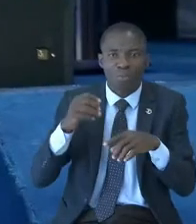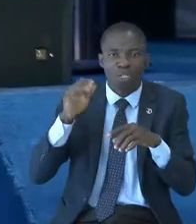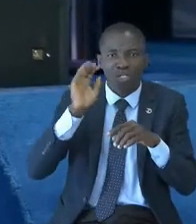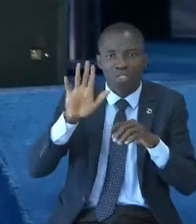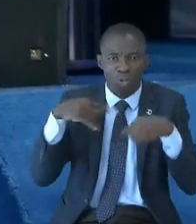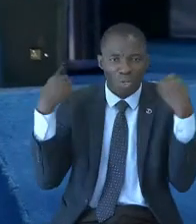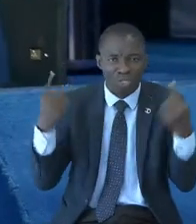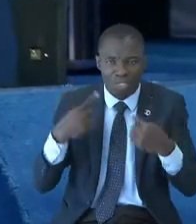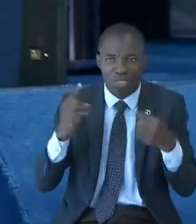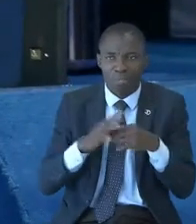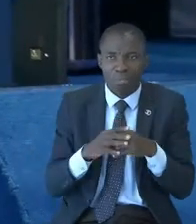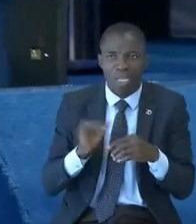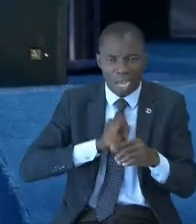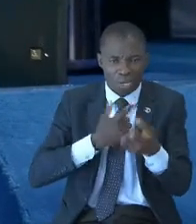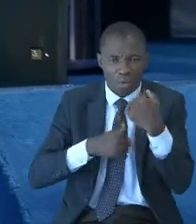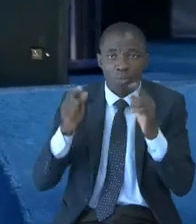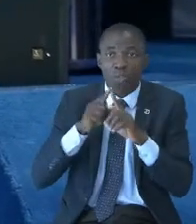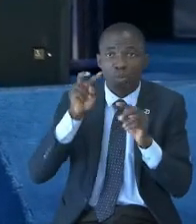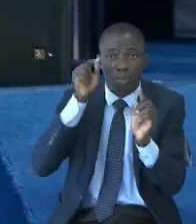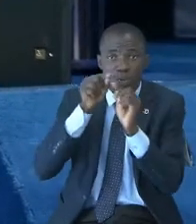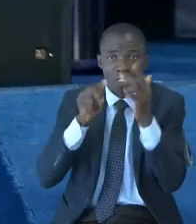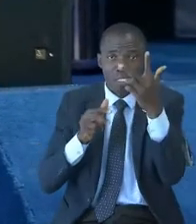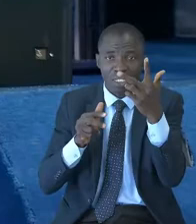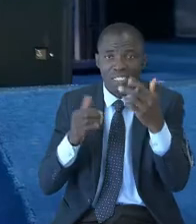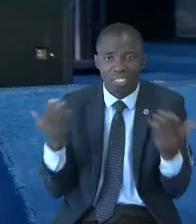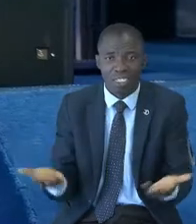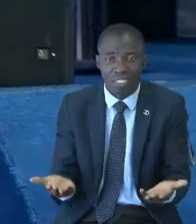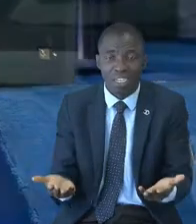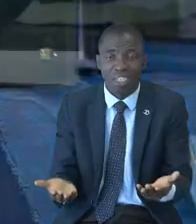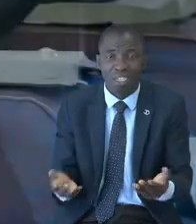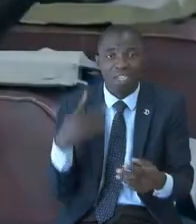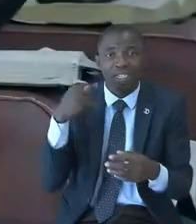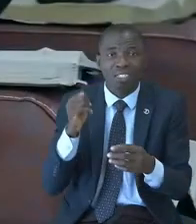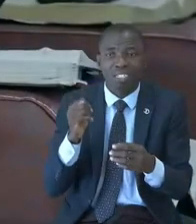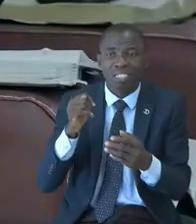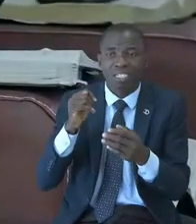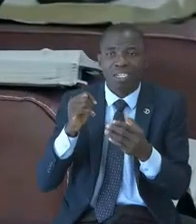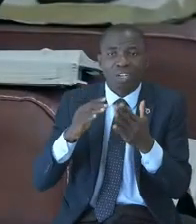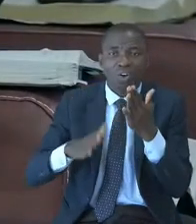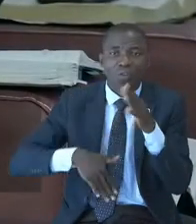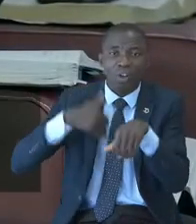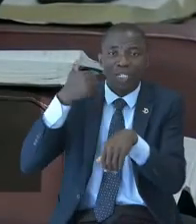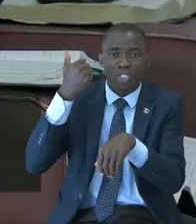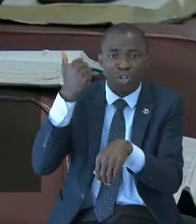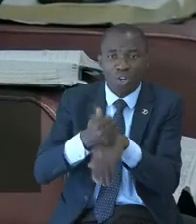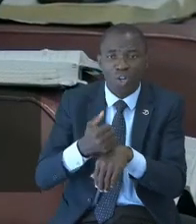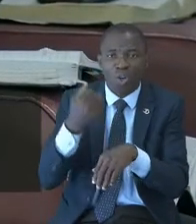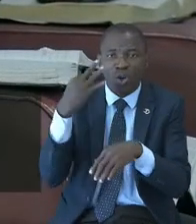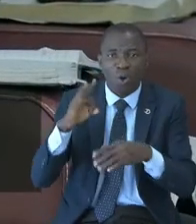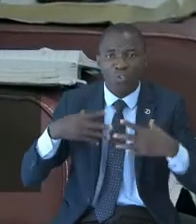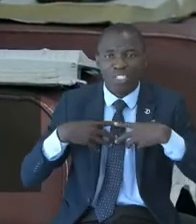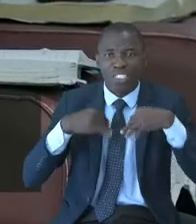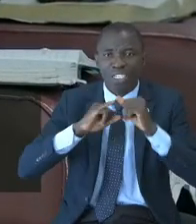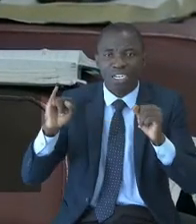your iniquity. I come to point number three here. Number three, the confirmation of healing